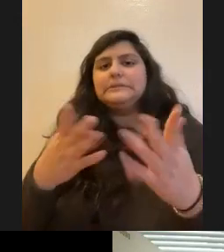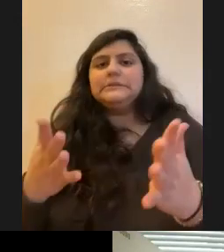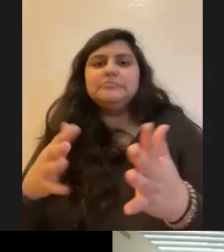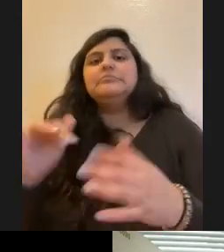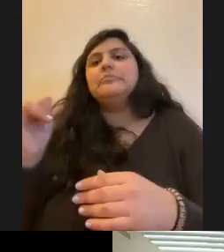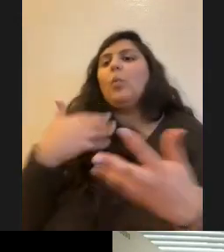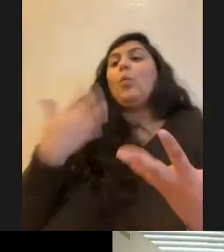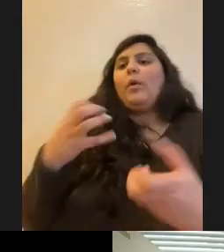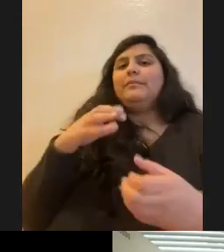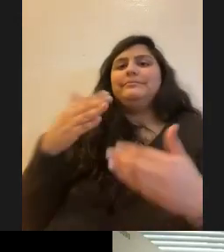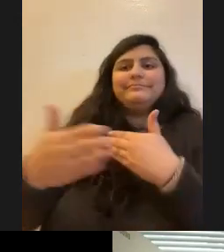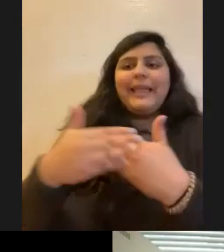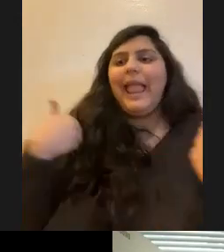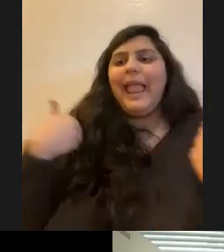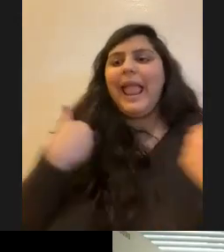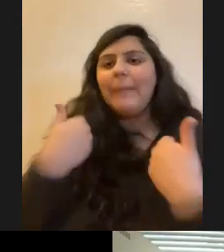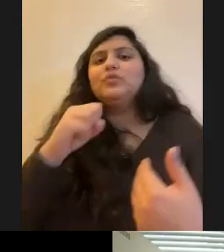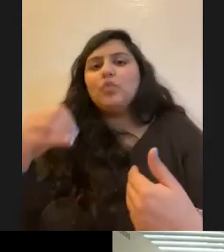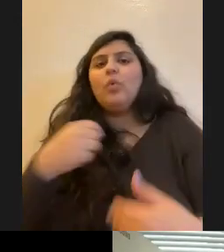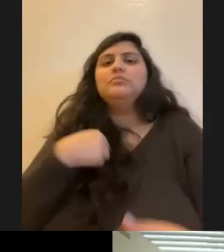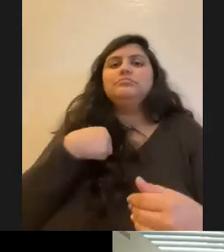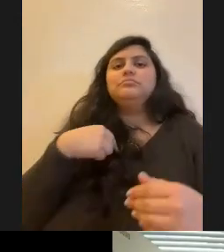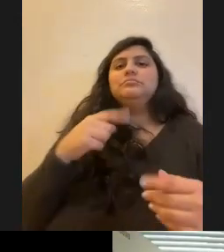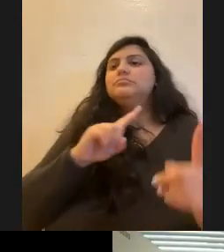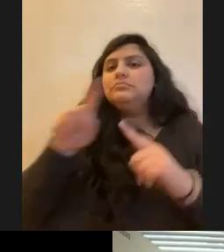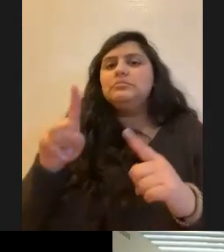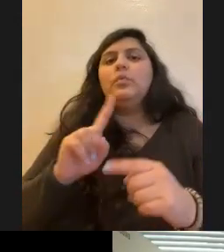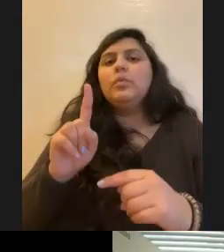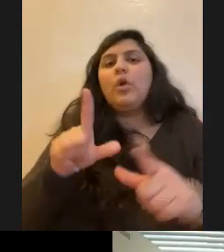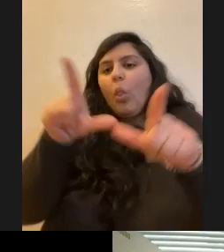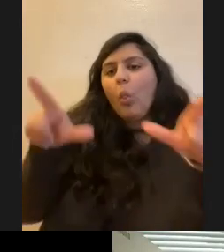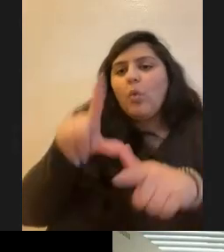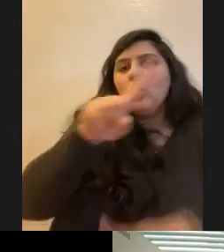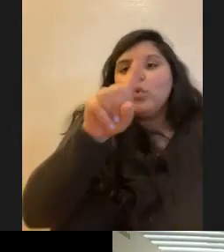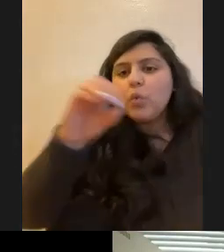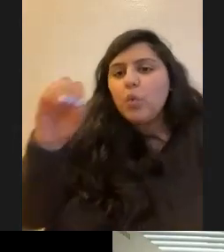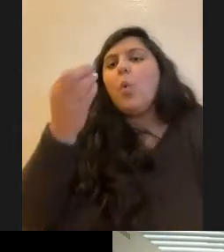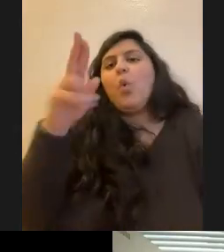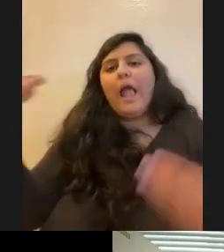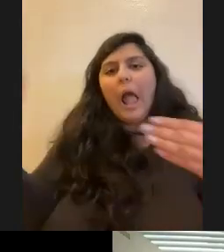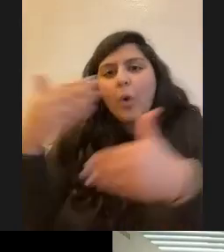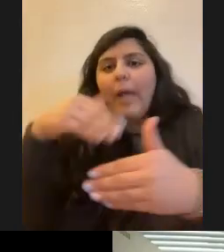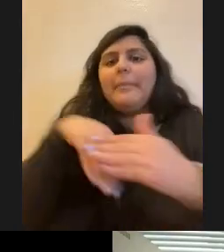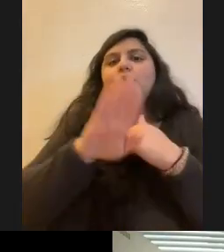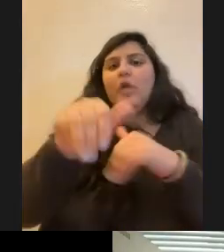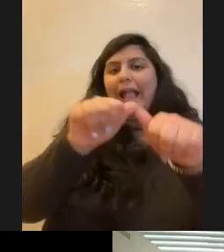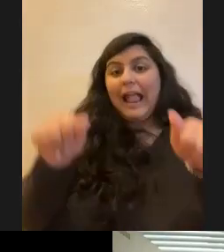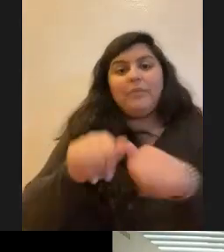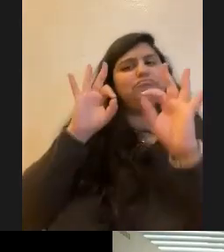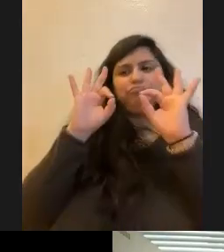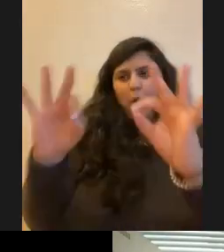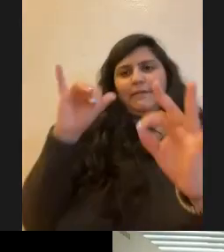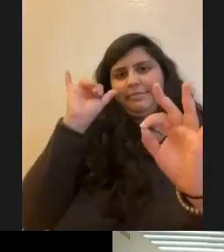animals. So like local, if you have like a zoo or an aquarium in your area, that's awesome. That's